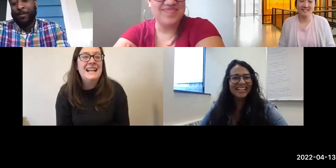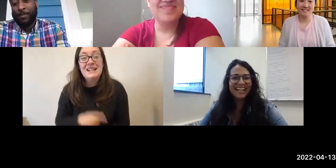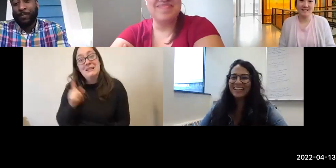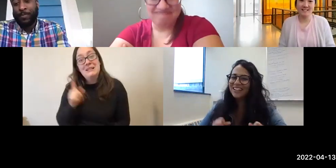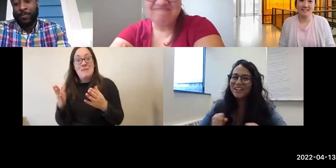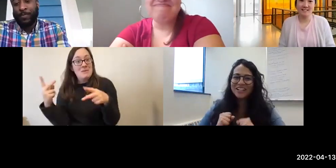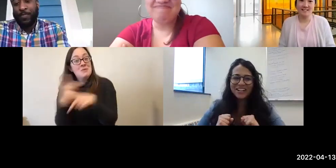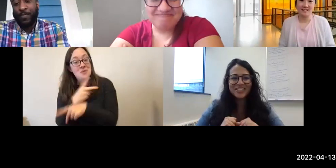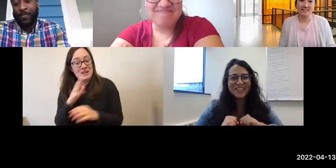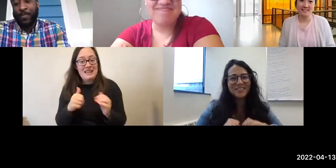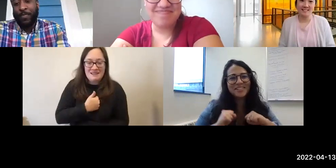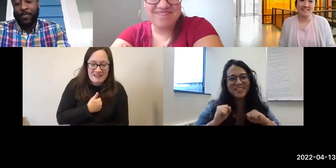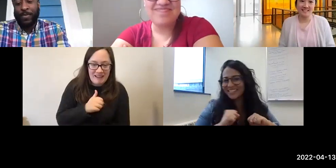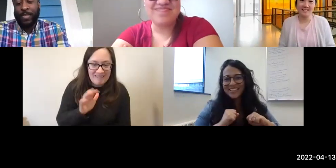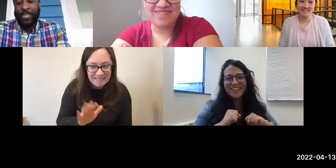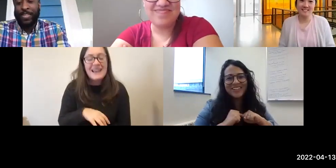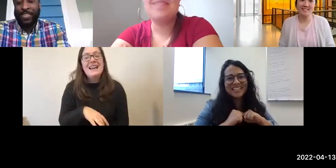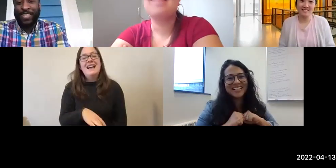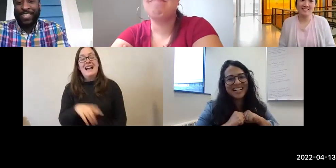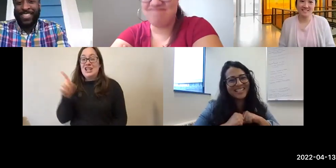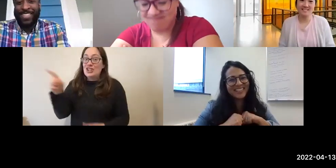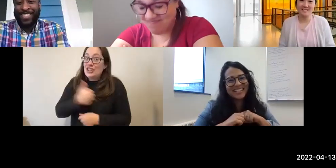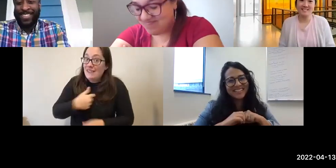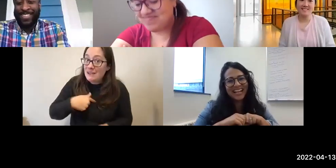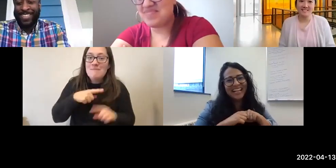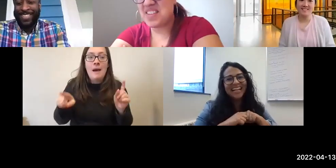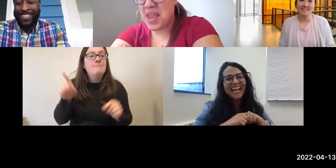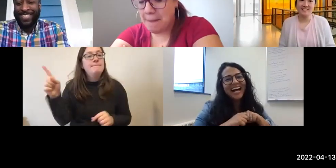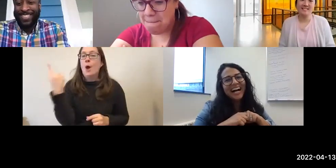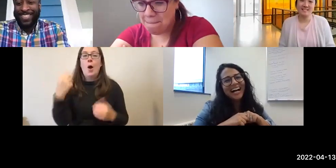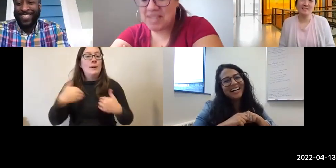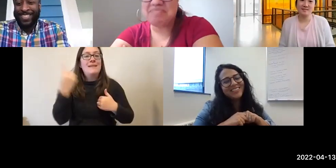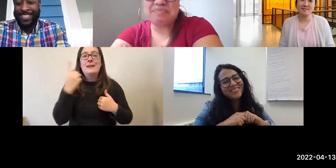Yes, I love her and I know she loves me, but she'll always criticize me. It's okay.